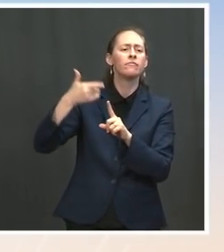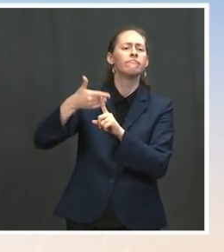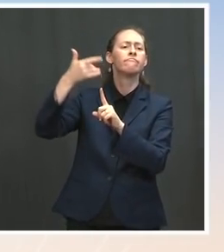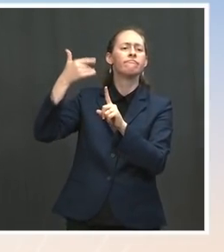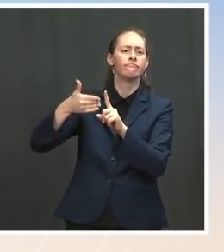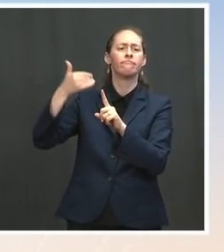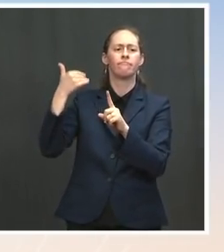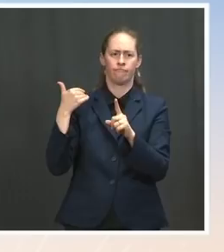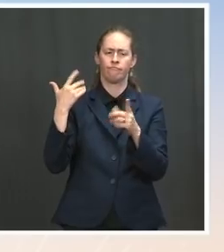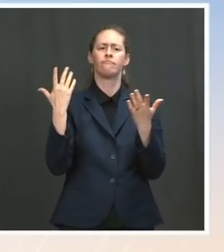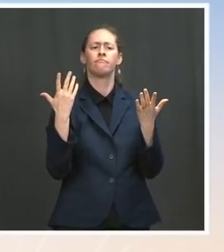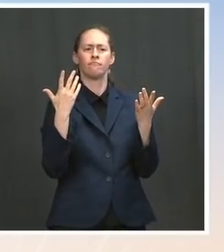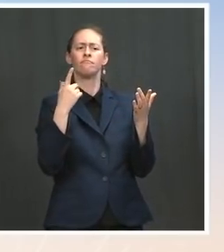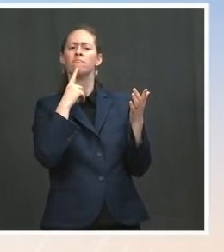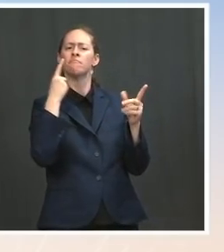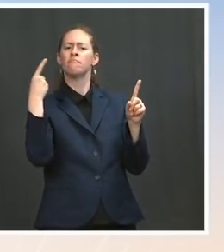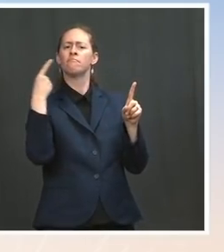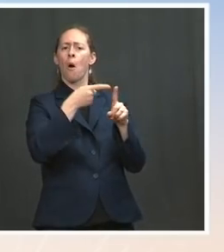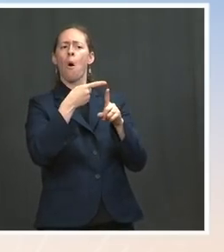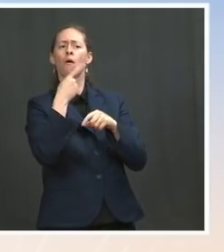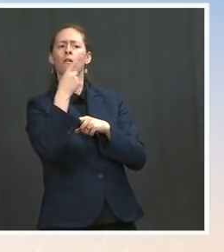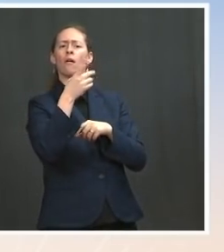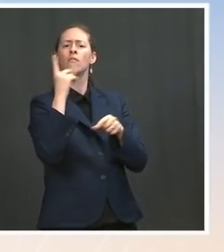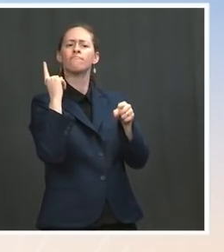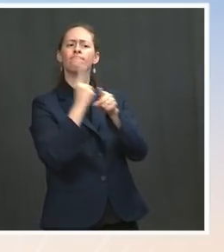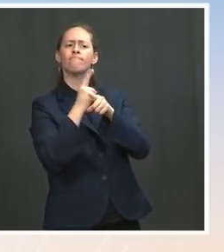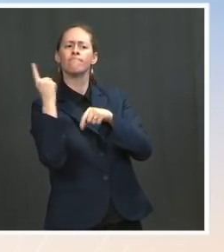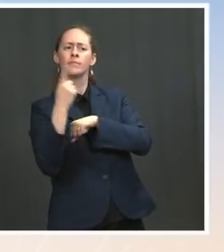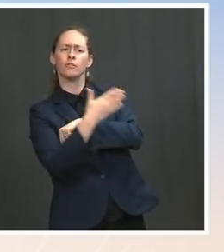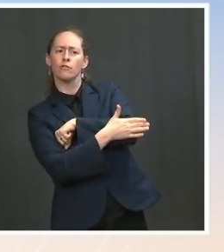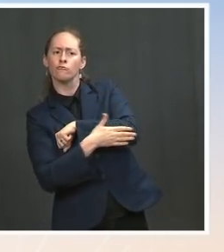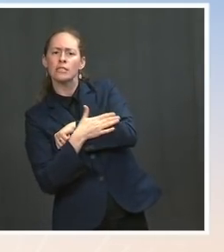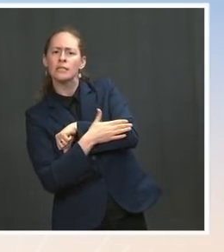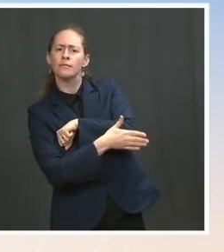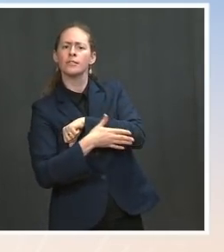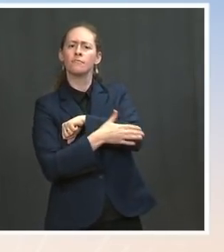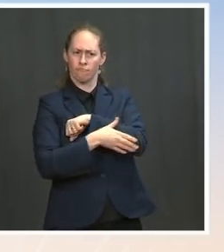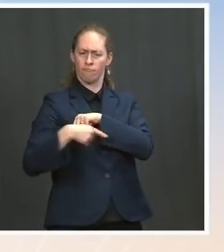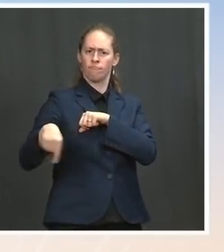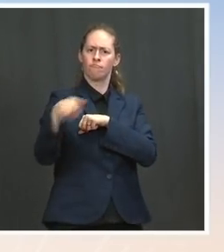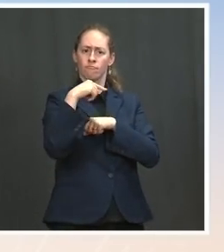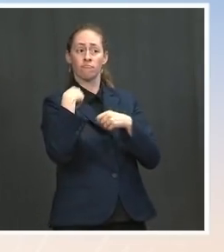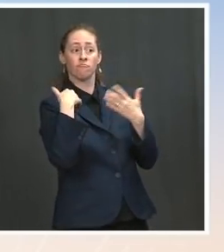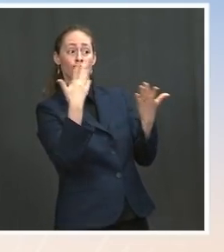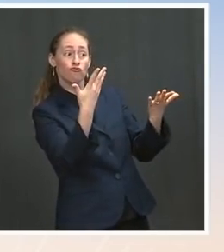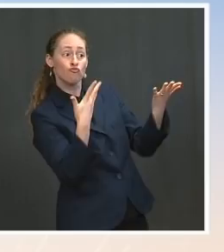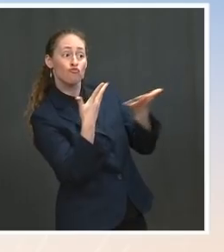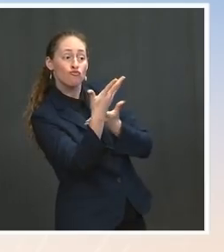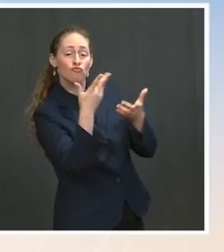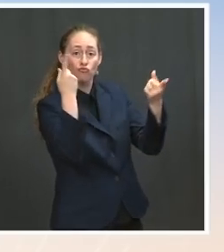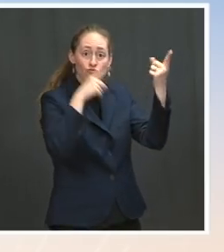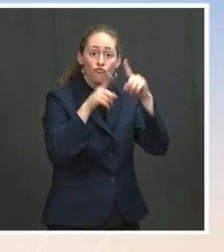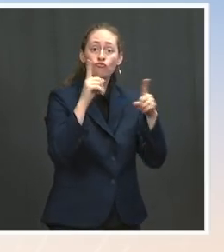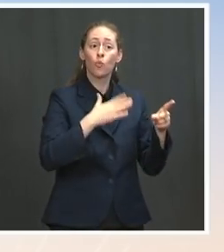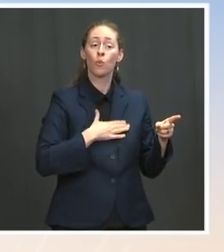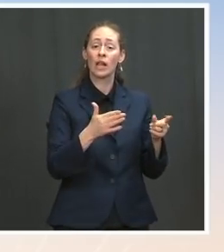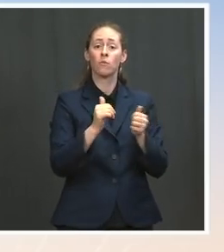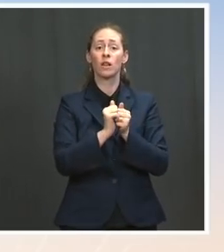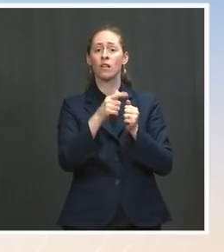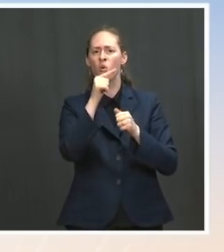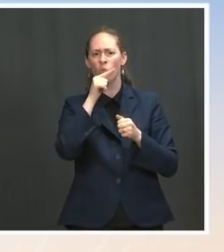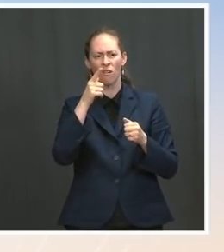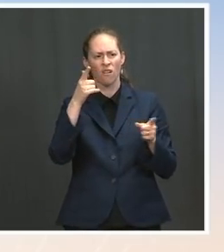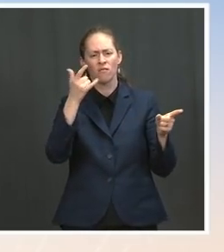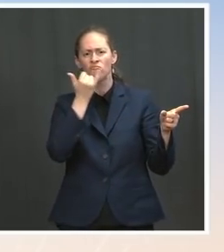also noted from here, and I noted in the beginning, obviously ransomware attacks, we've seen them increase over a period of time. It's an